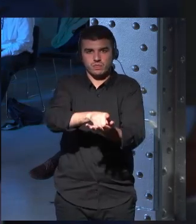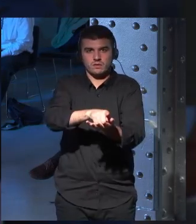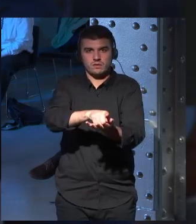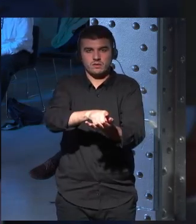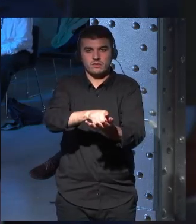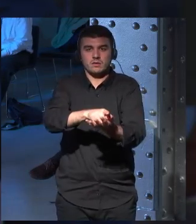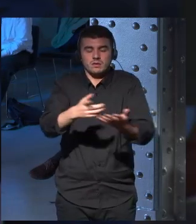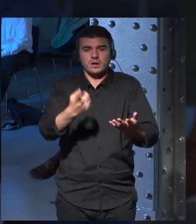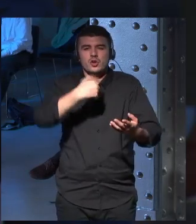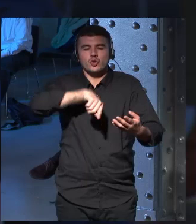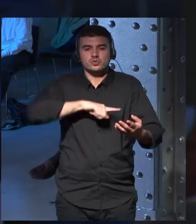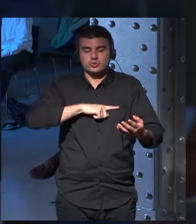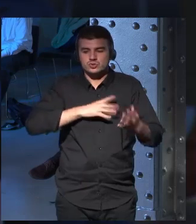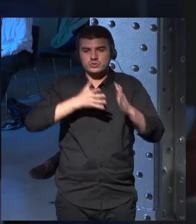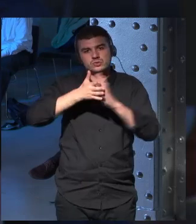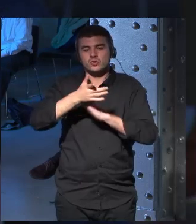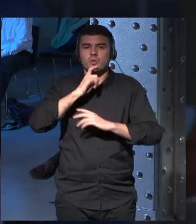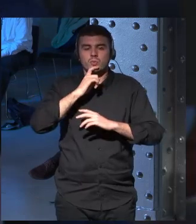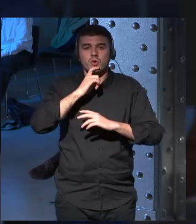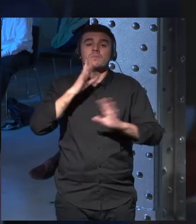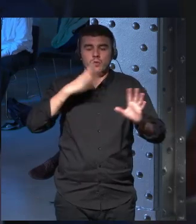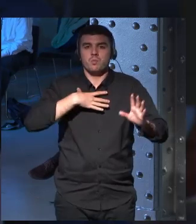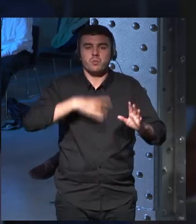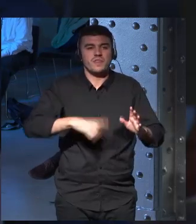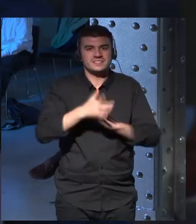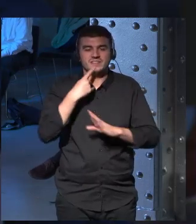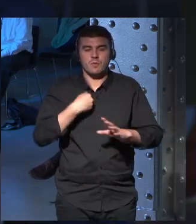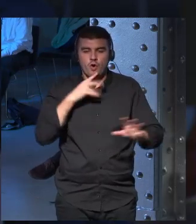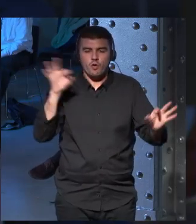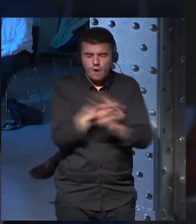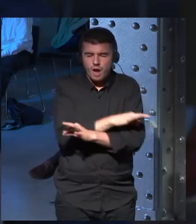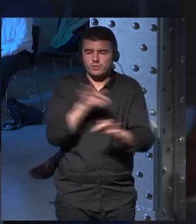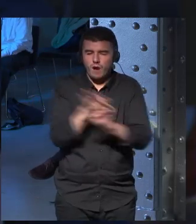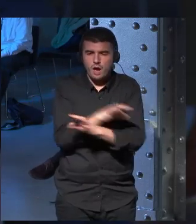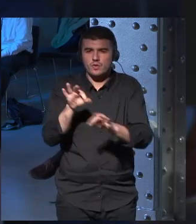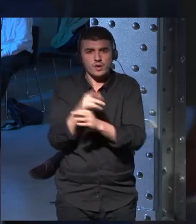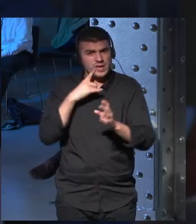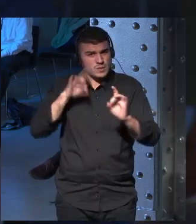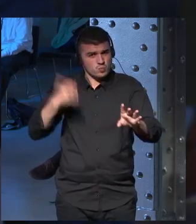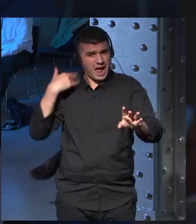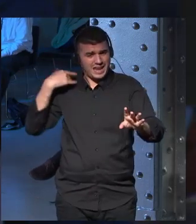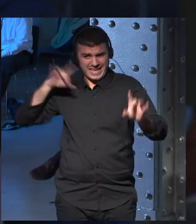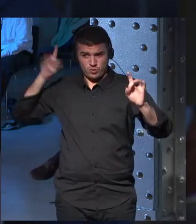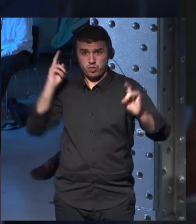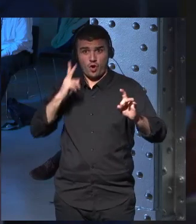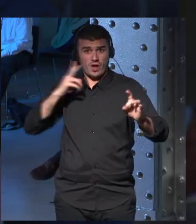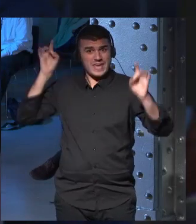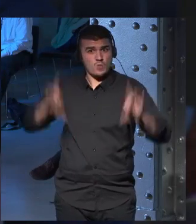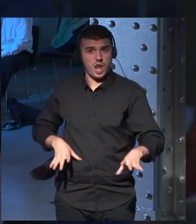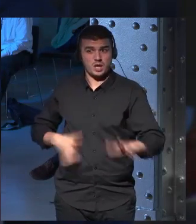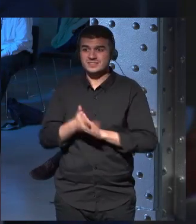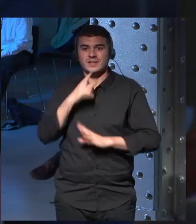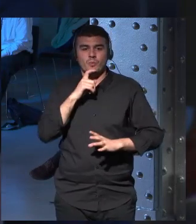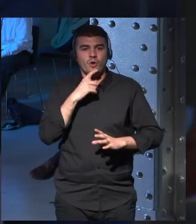as deeply mistaken and unenlightened as our forefathers were, there's nothing we can do about